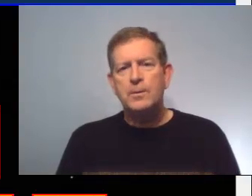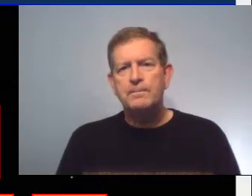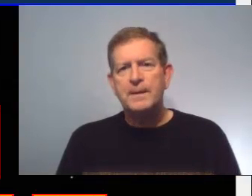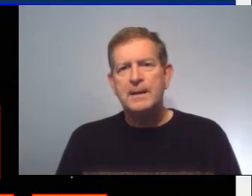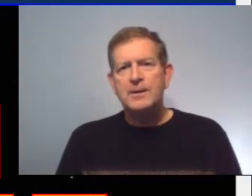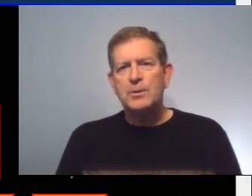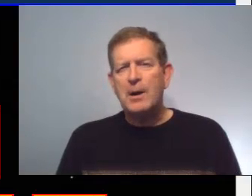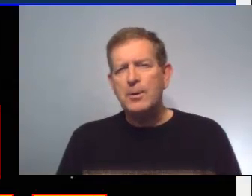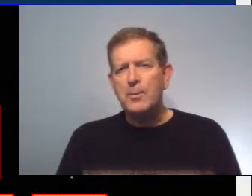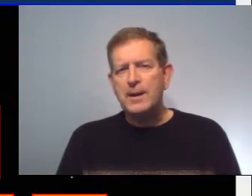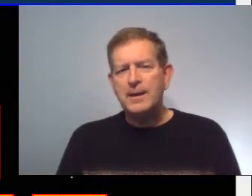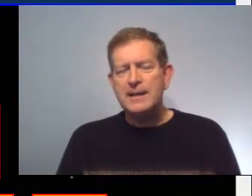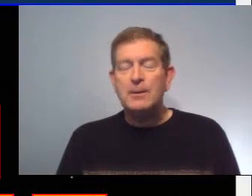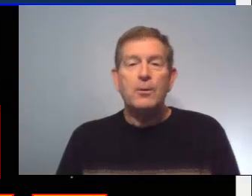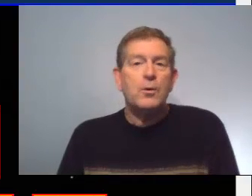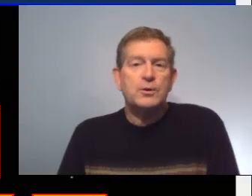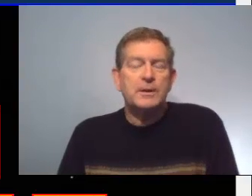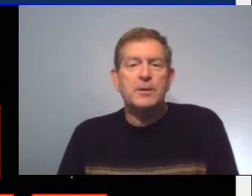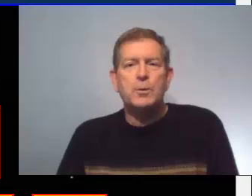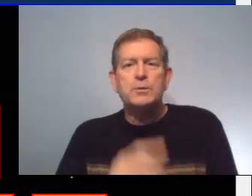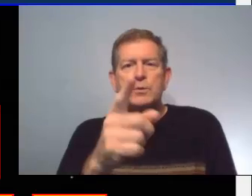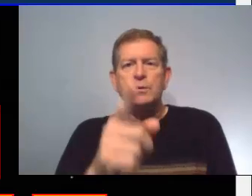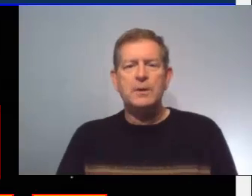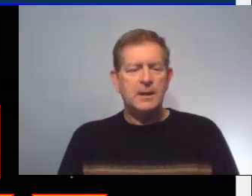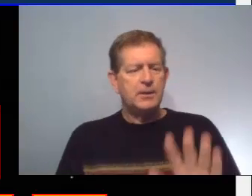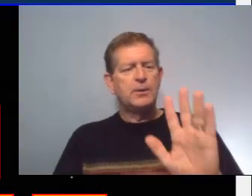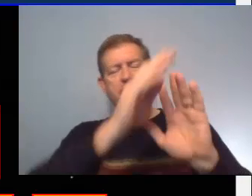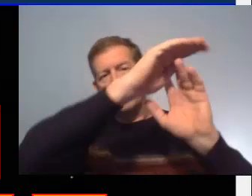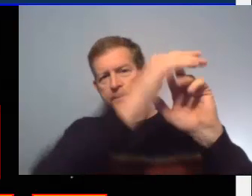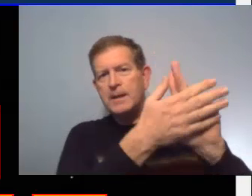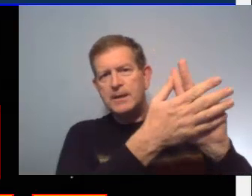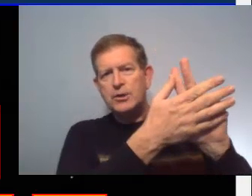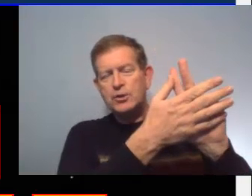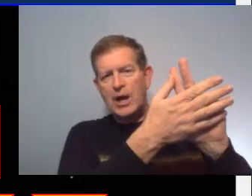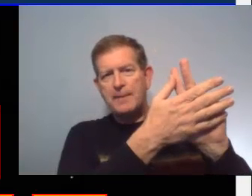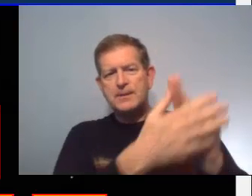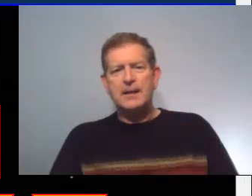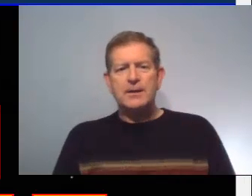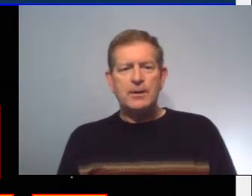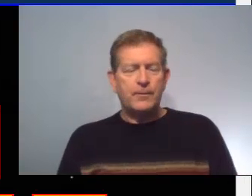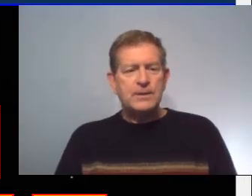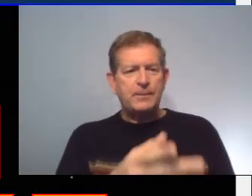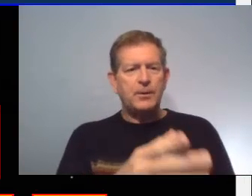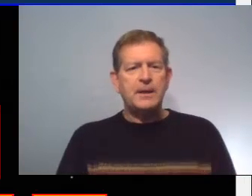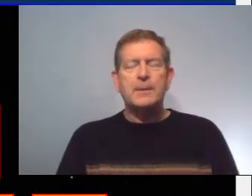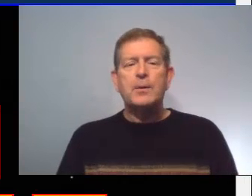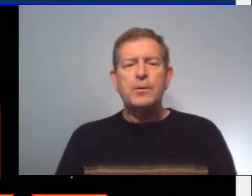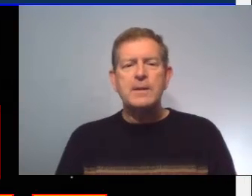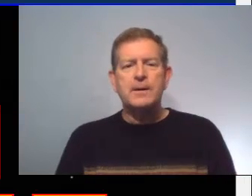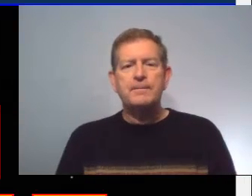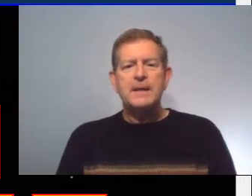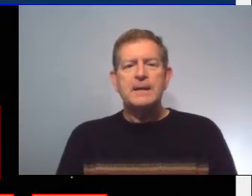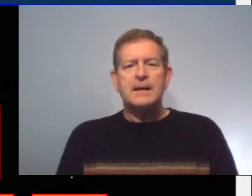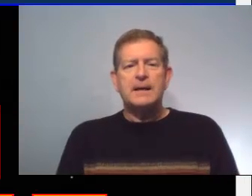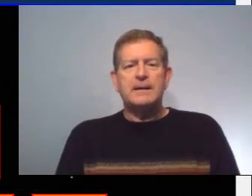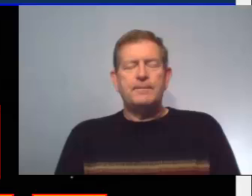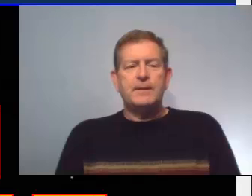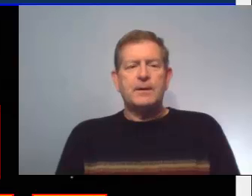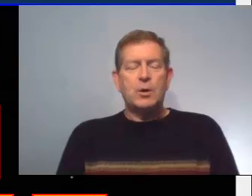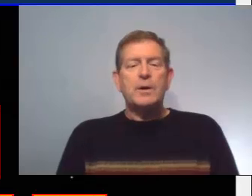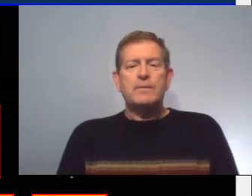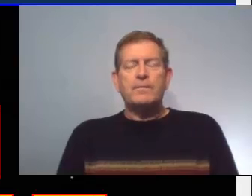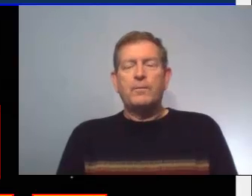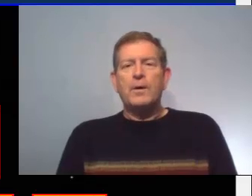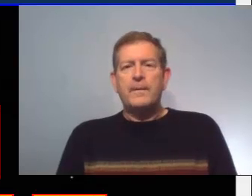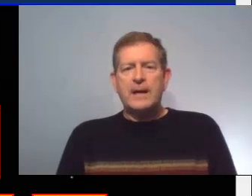with you. So how will you recognize that? Well, of course, you'll hear the word tu. You hear the verb chopped. For example, look at number 3 there.